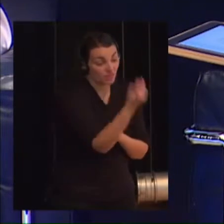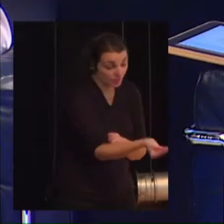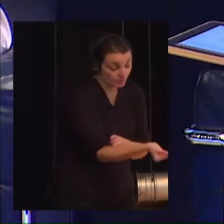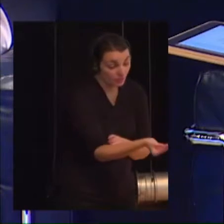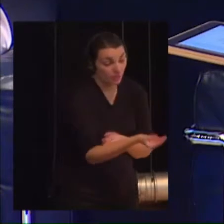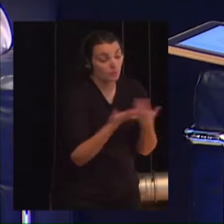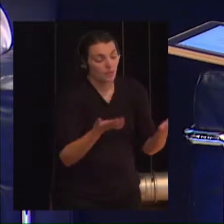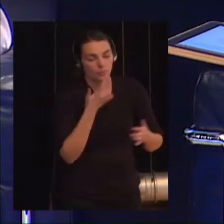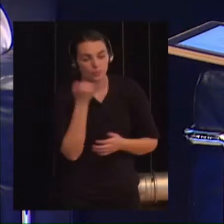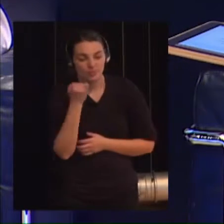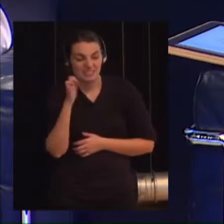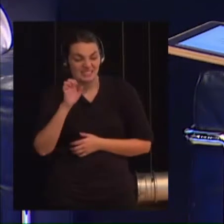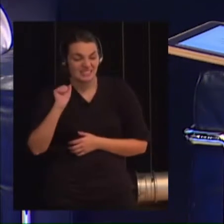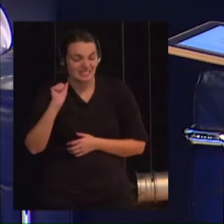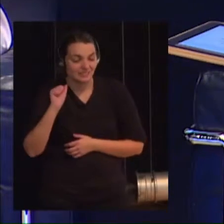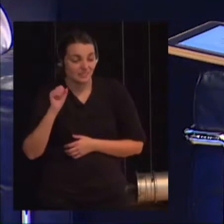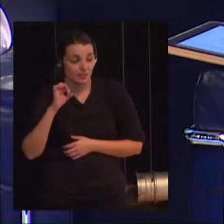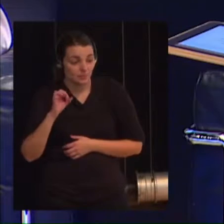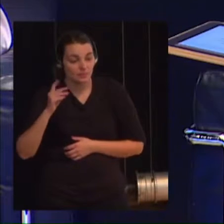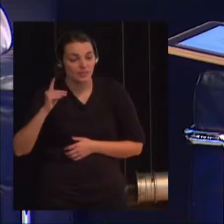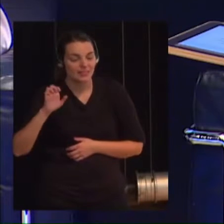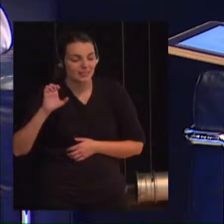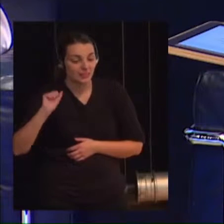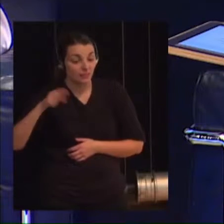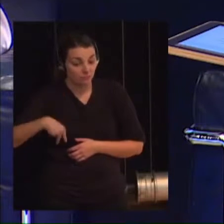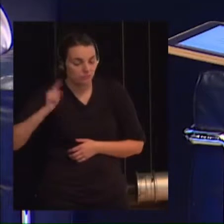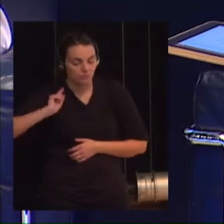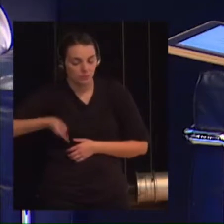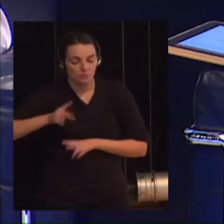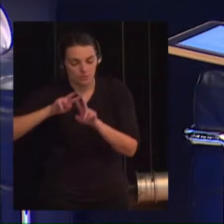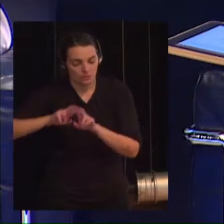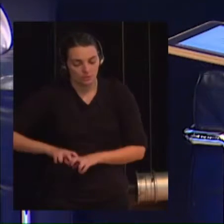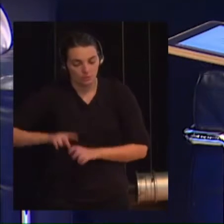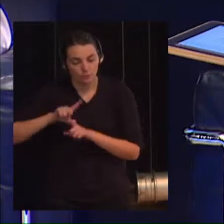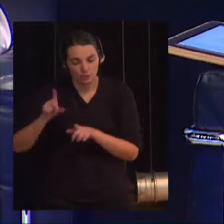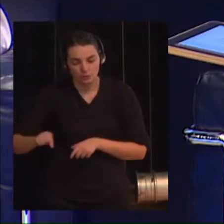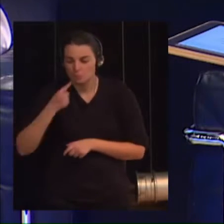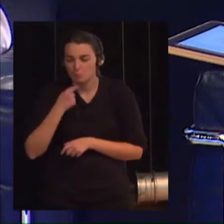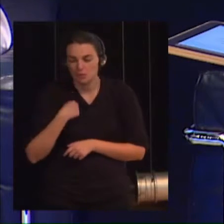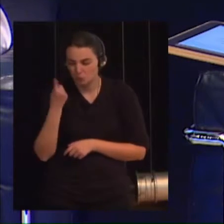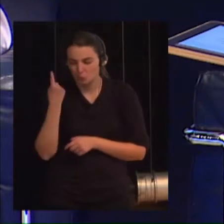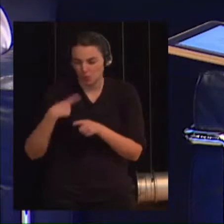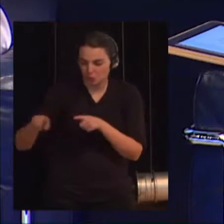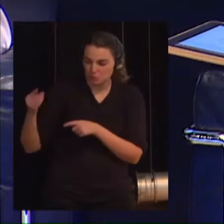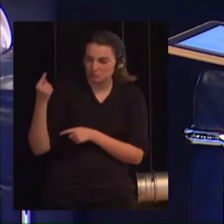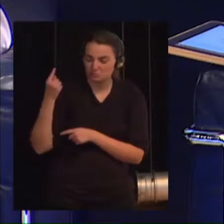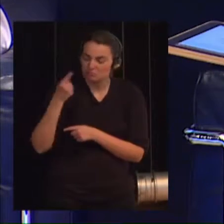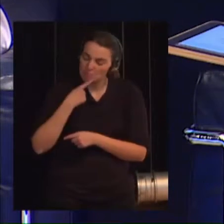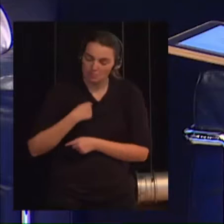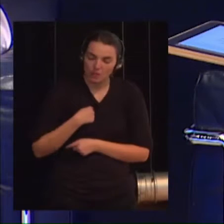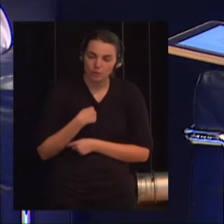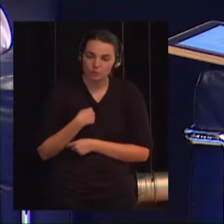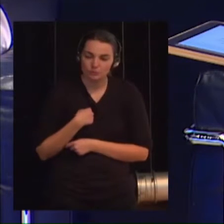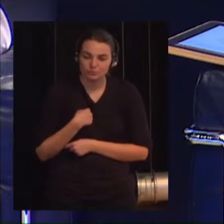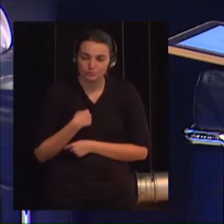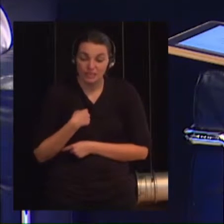research at the BBC Media Action, said something the other day that left me thinking about it, is that misinformation, and he just gave a case, misinformation